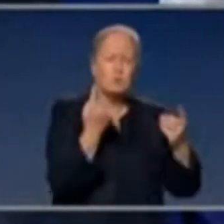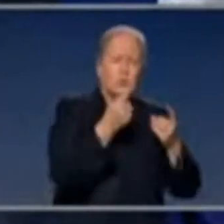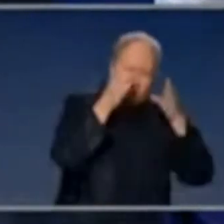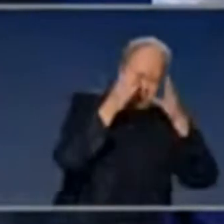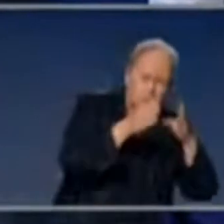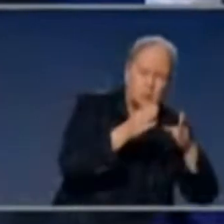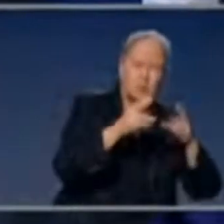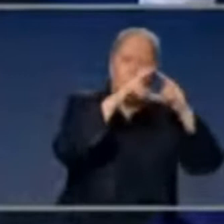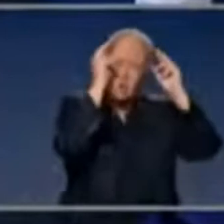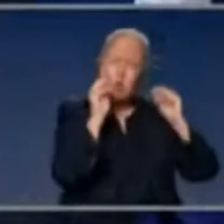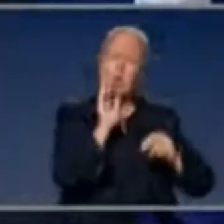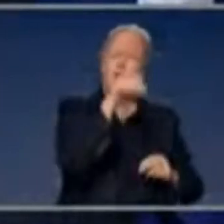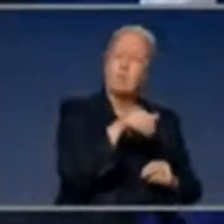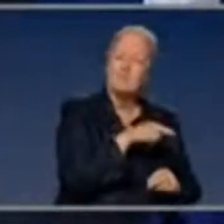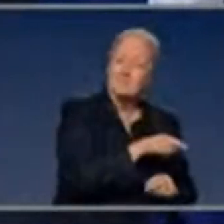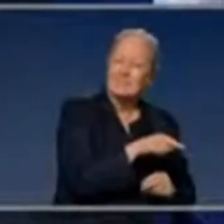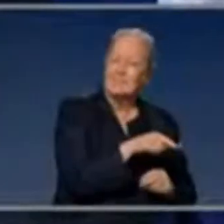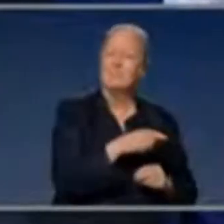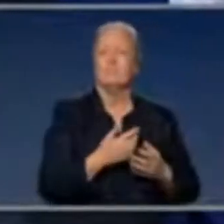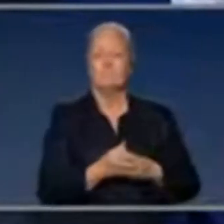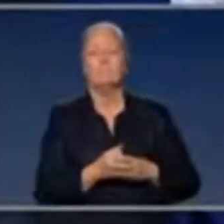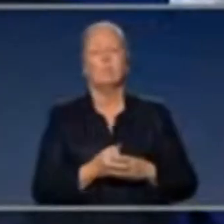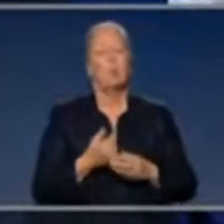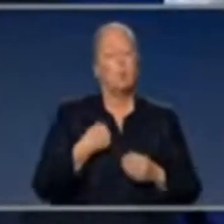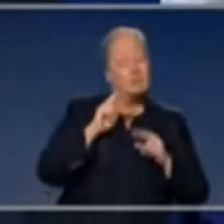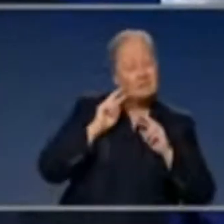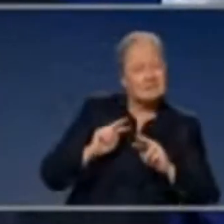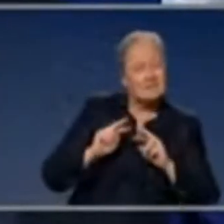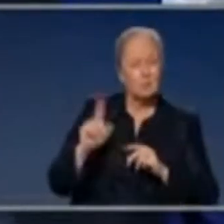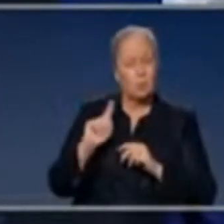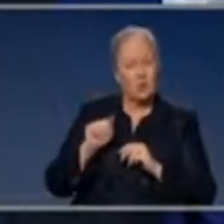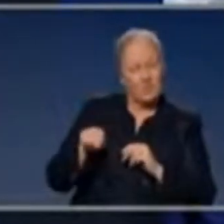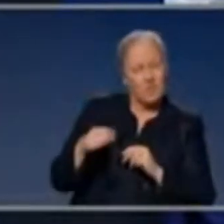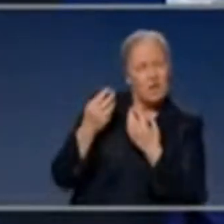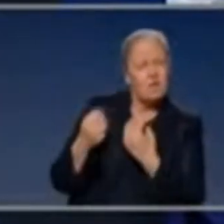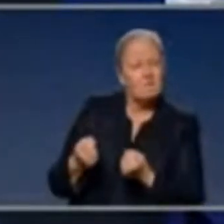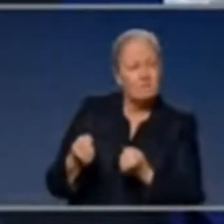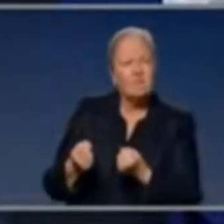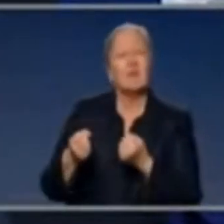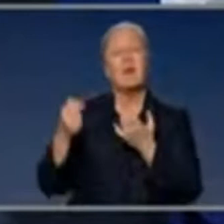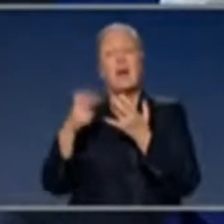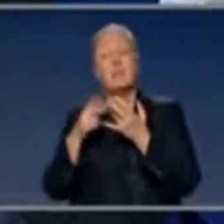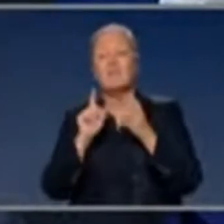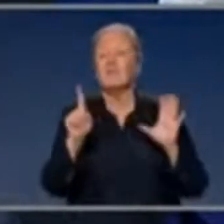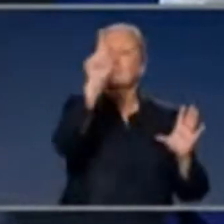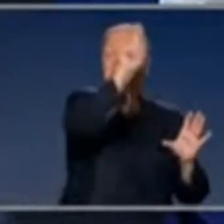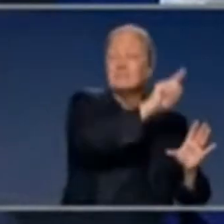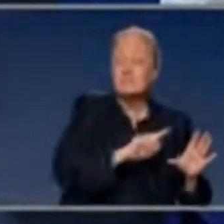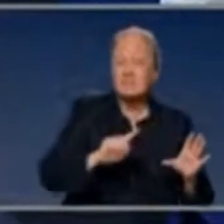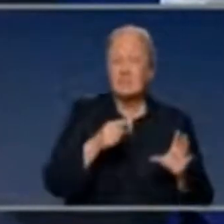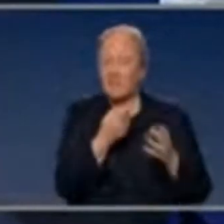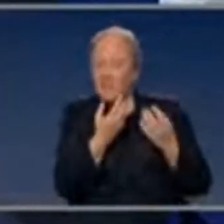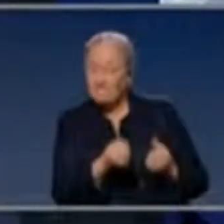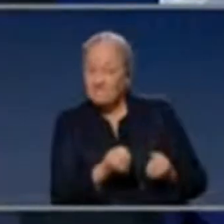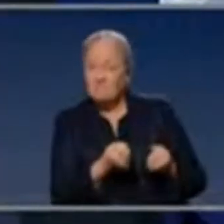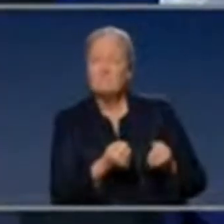what is being done in the experience in Victoria. It was noted that there are existing arrangements with states and territories